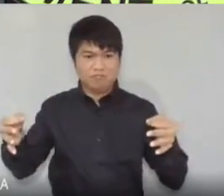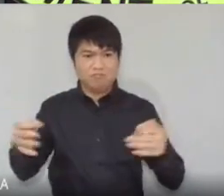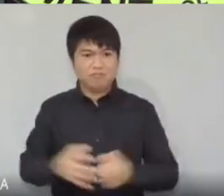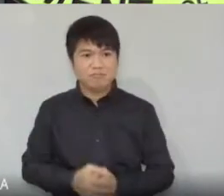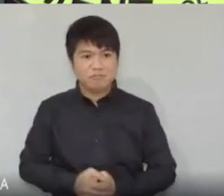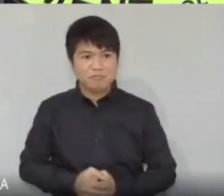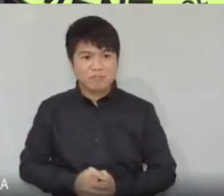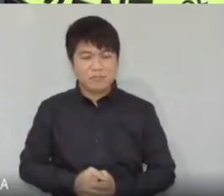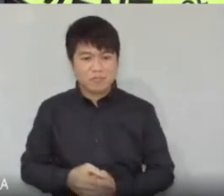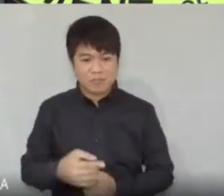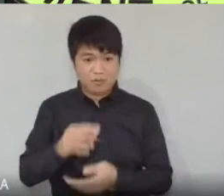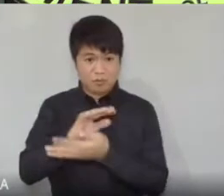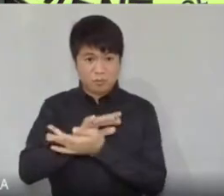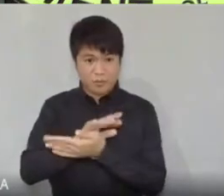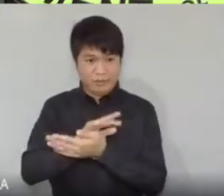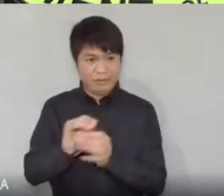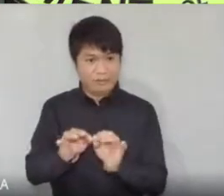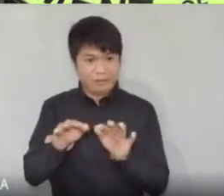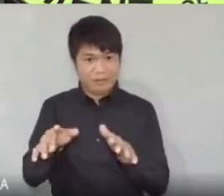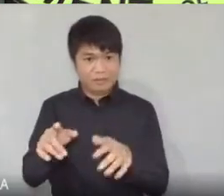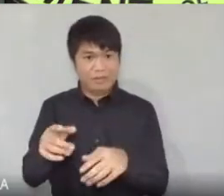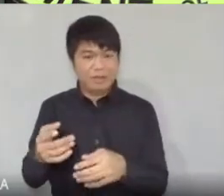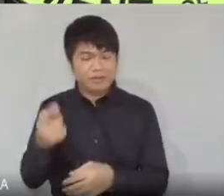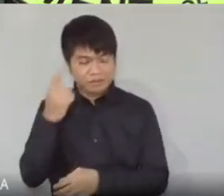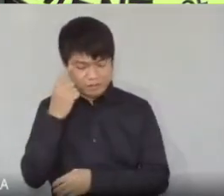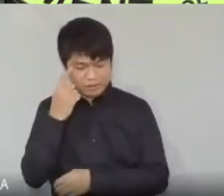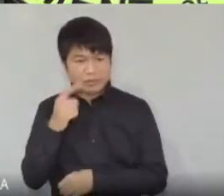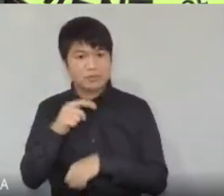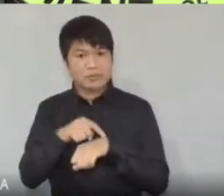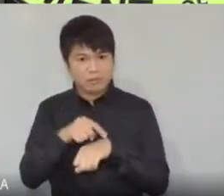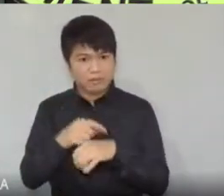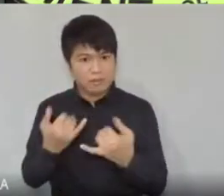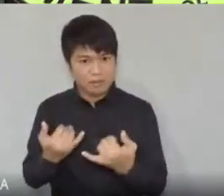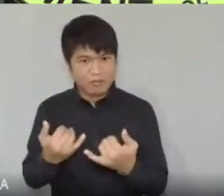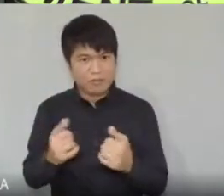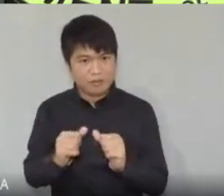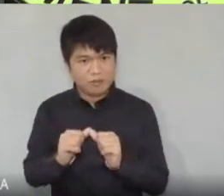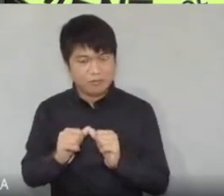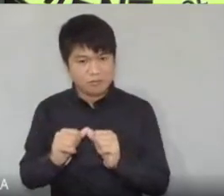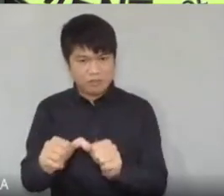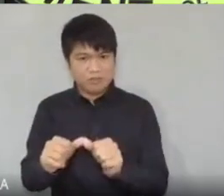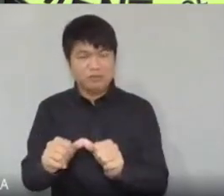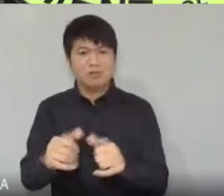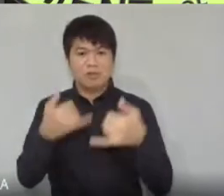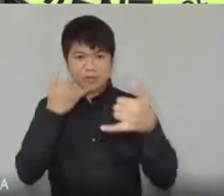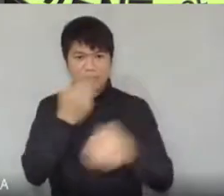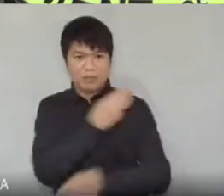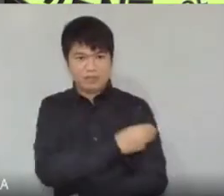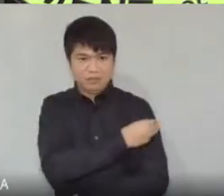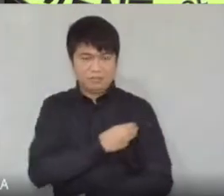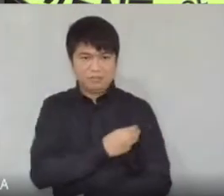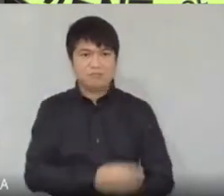Okay. Okay. So with that, again, we look forward to your visit to our Facebook